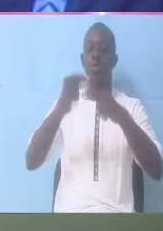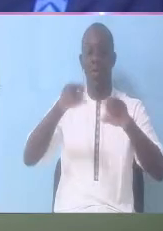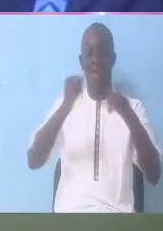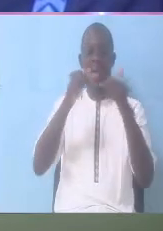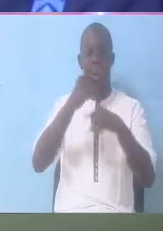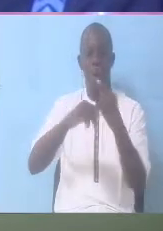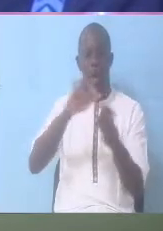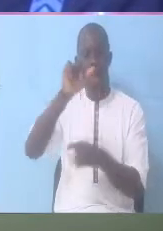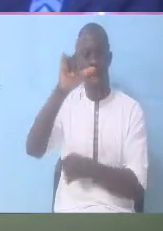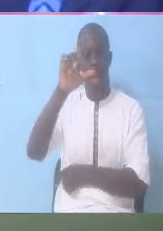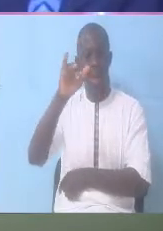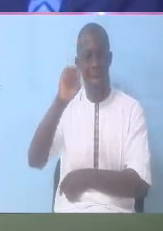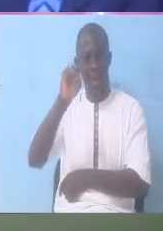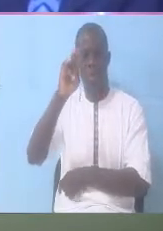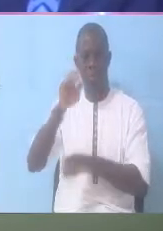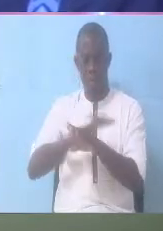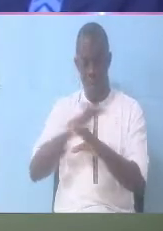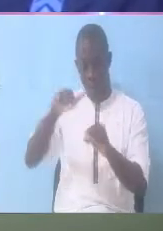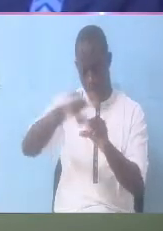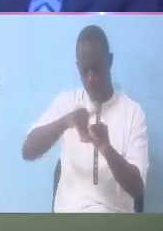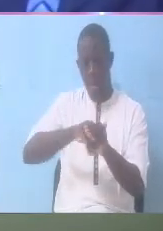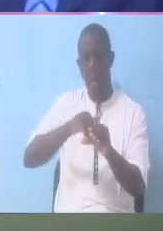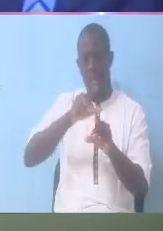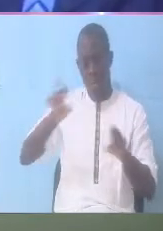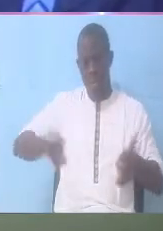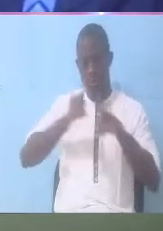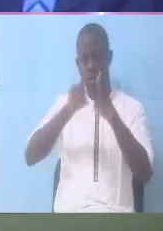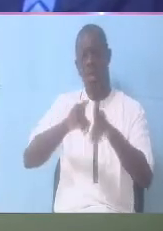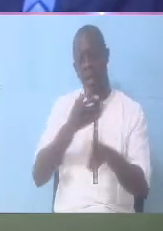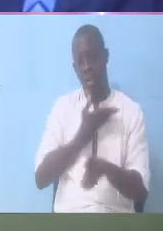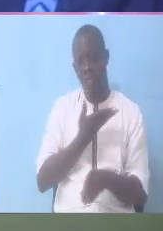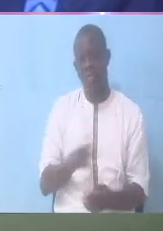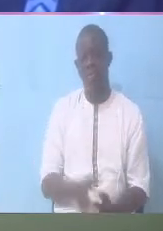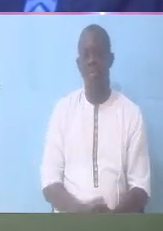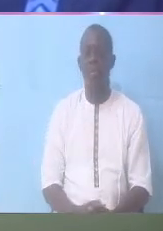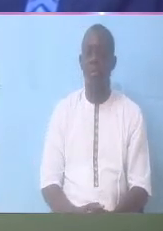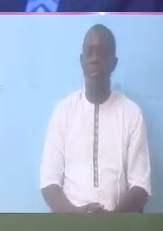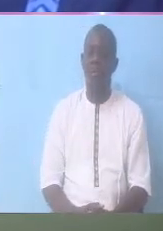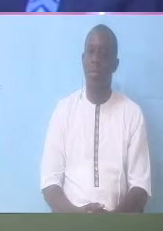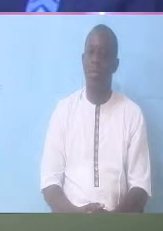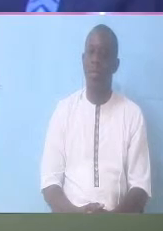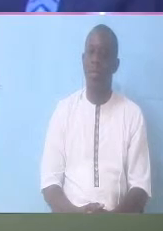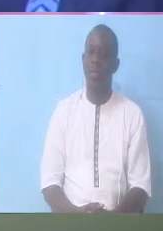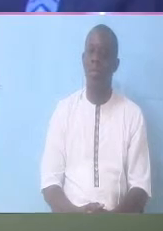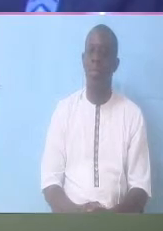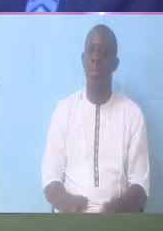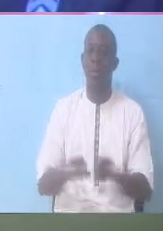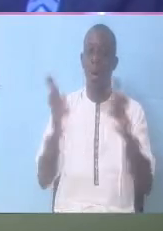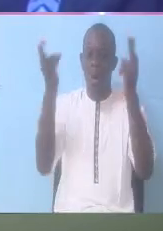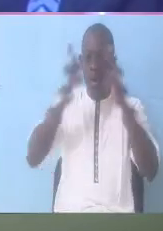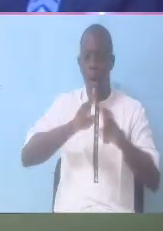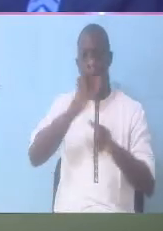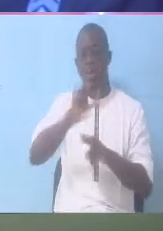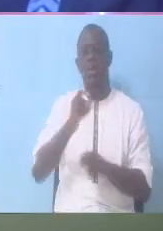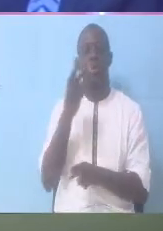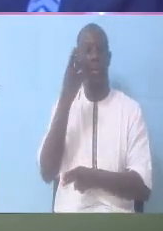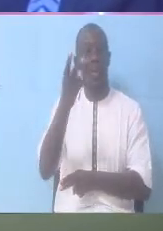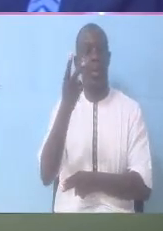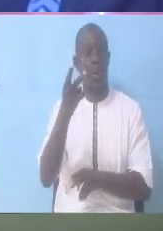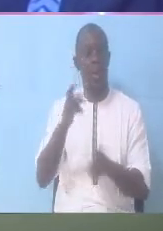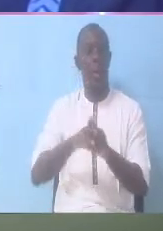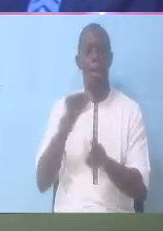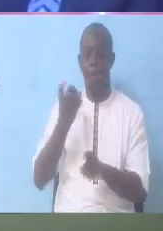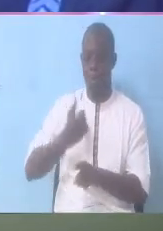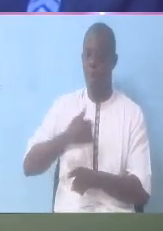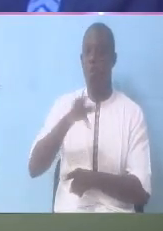Kibaro Luka for Aliusi Dabije Nata Finti Okola. So council, you can see the people being killed are people either in one way, is either